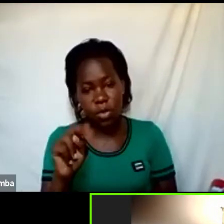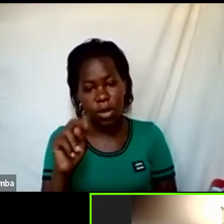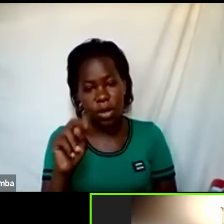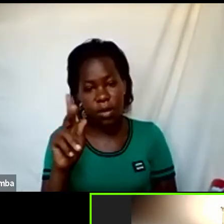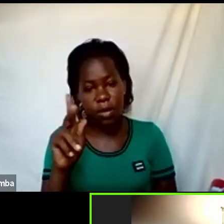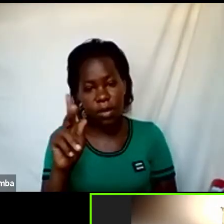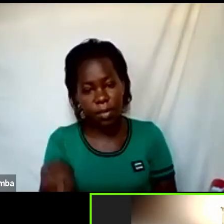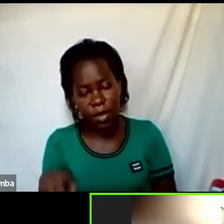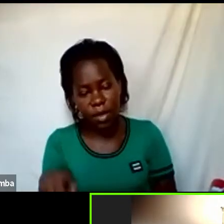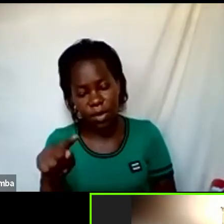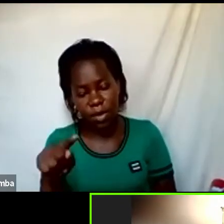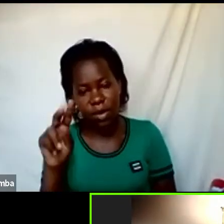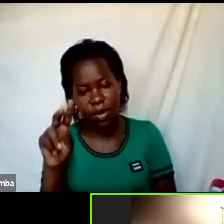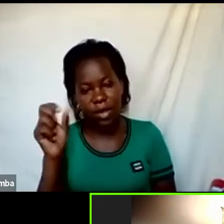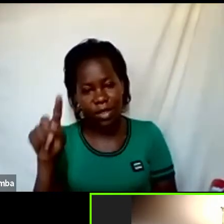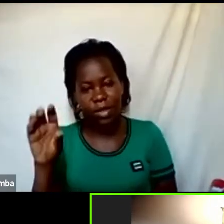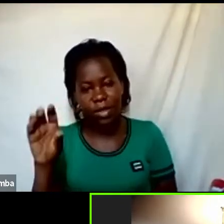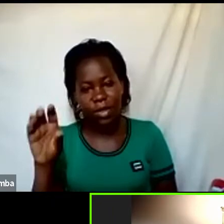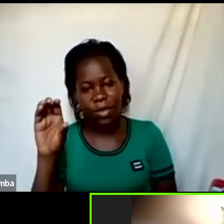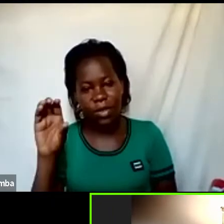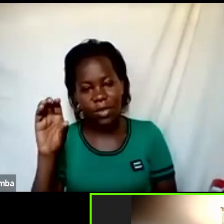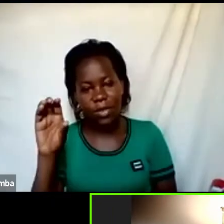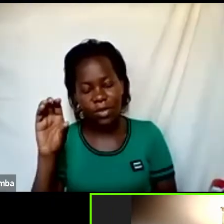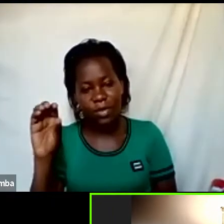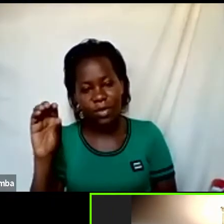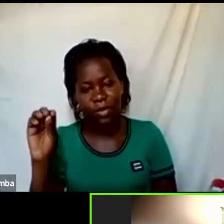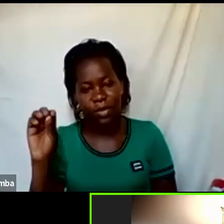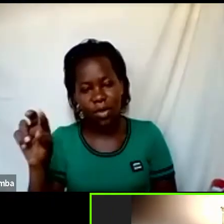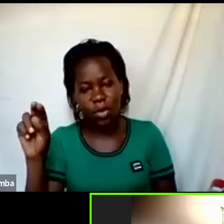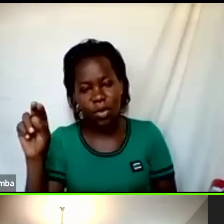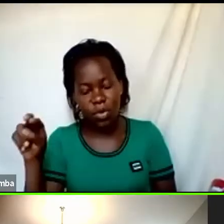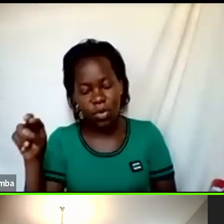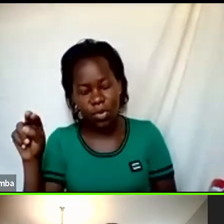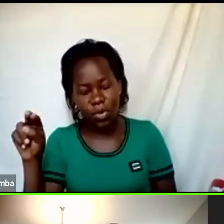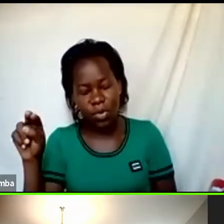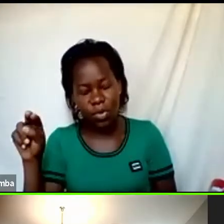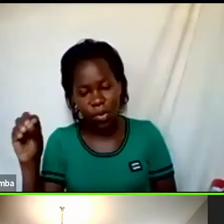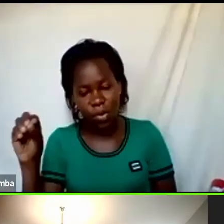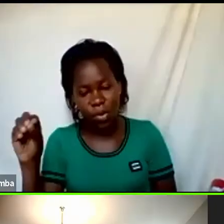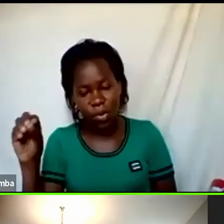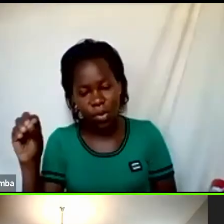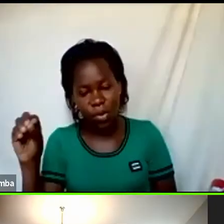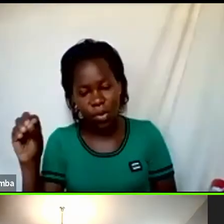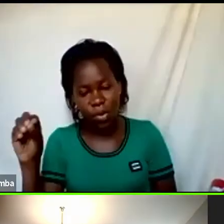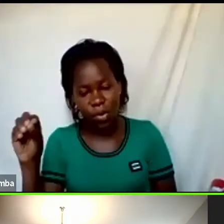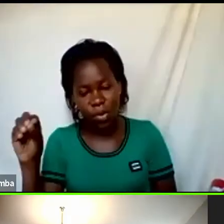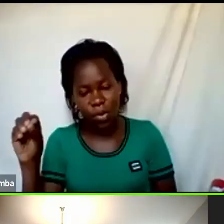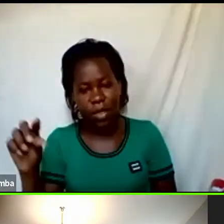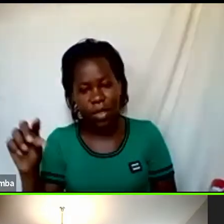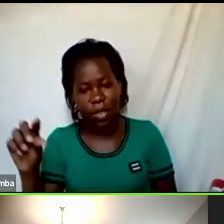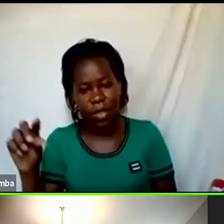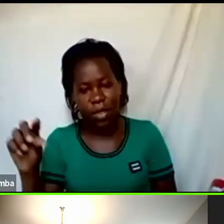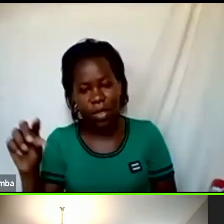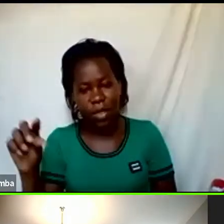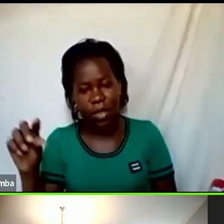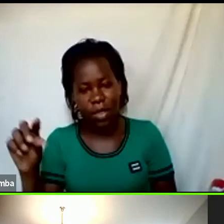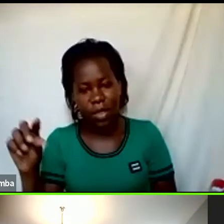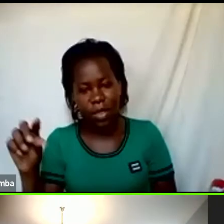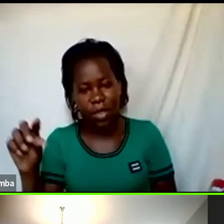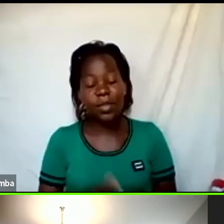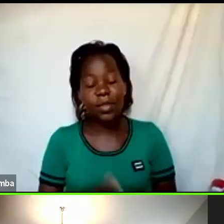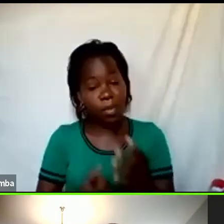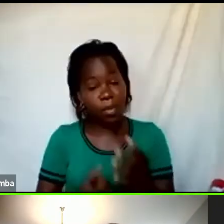undp.nase.co.ug if you haven't registered your idea yet, so you can go and put it there. You never know, there's an opportunity for you to get some funding from NASE, but also from other programs. But